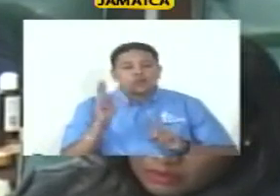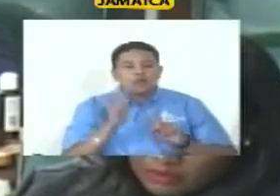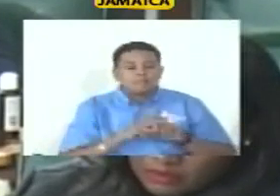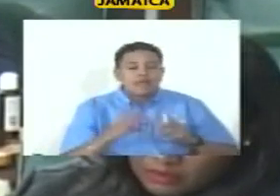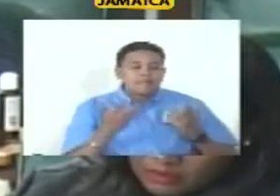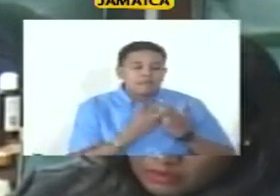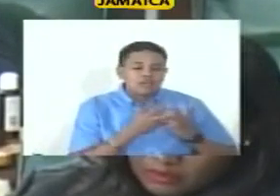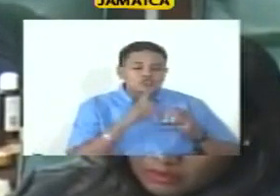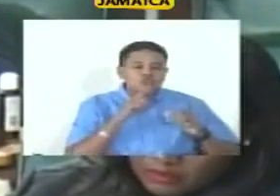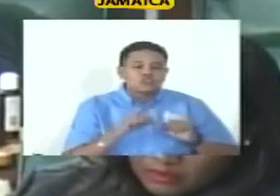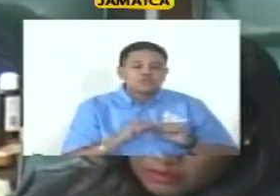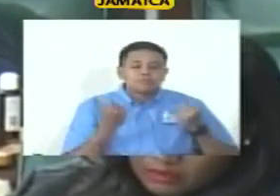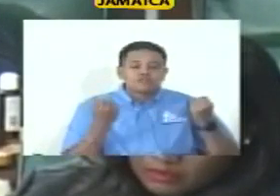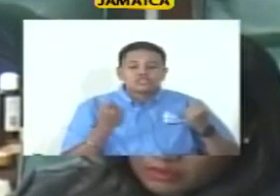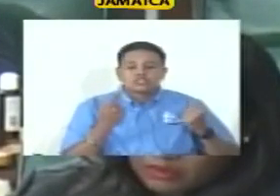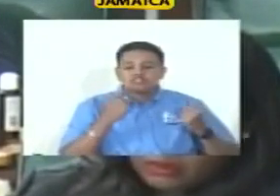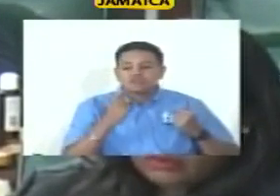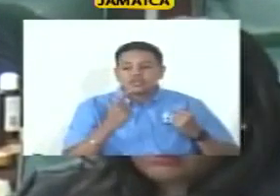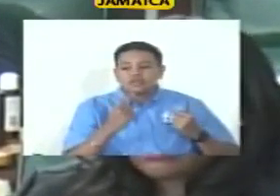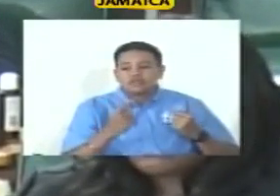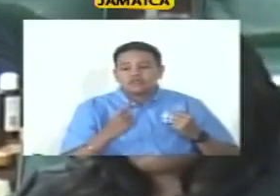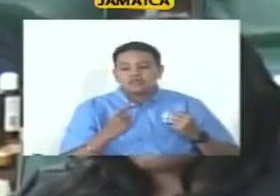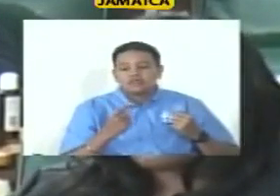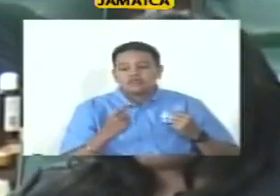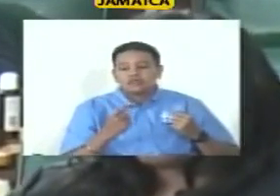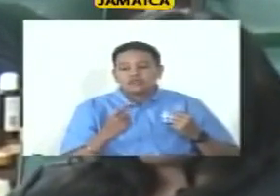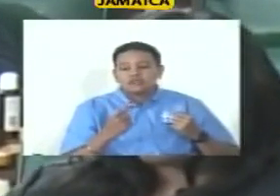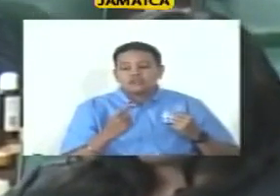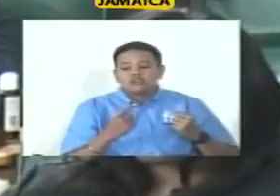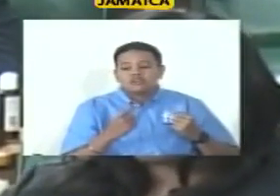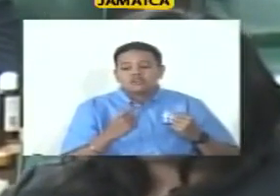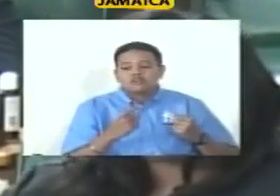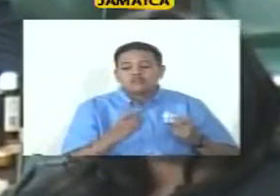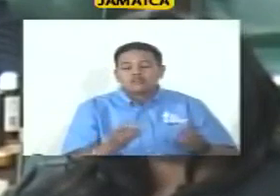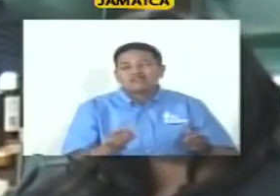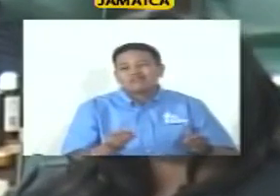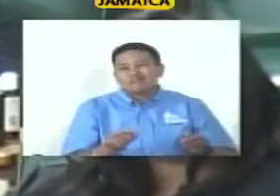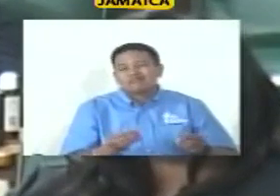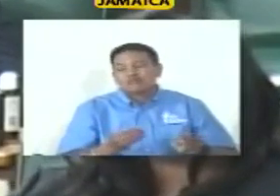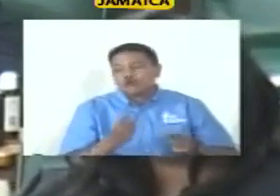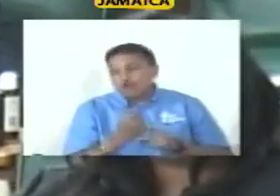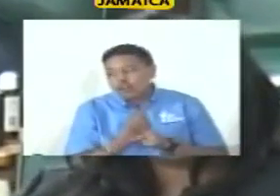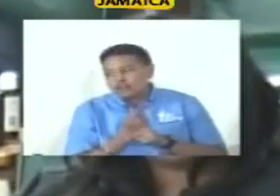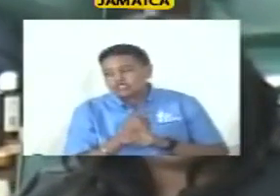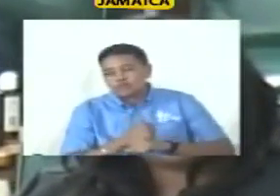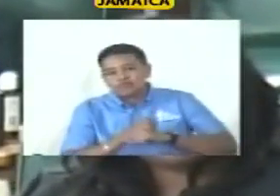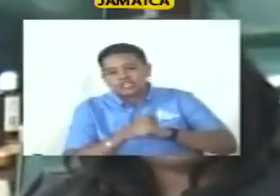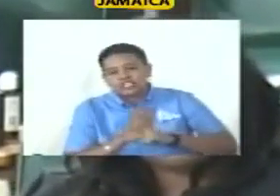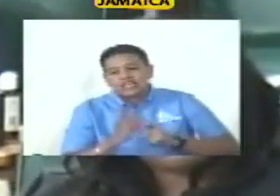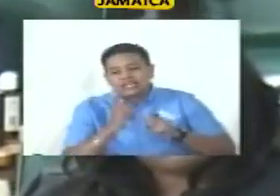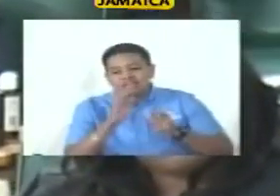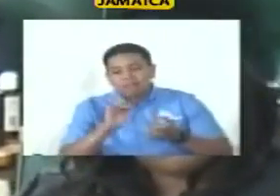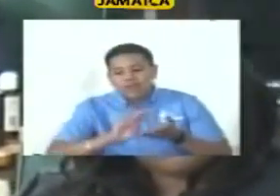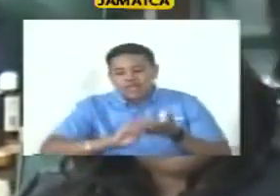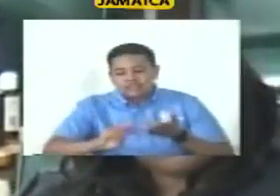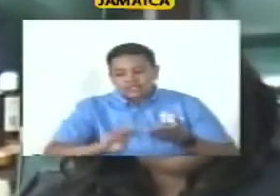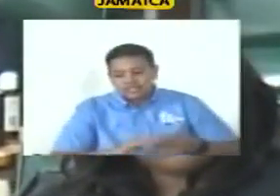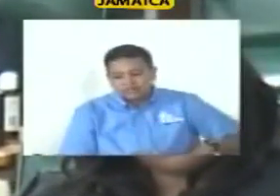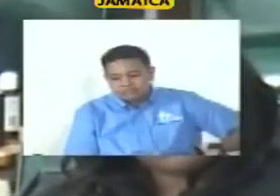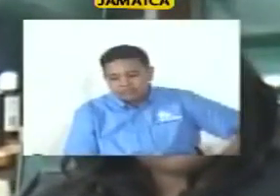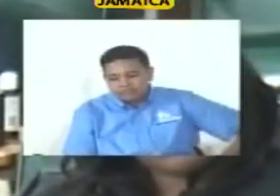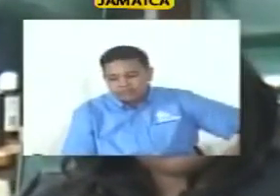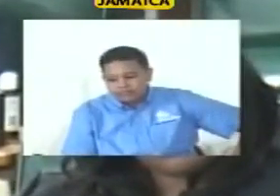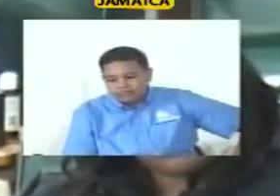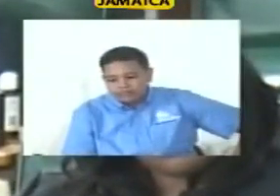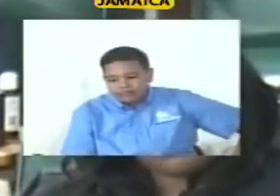breach corrects the protection that's granted by the exemption. So I